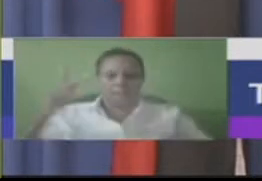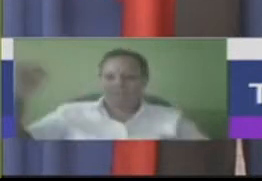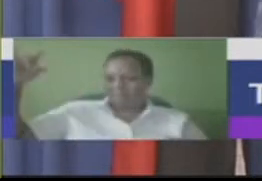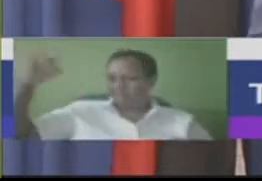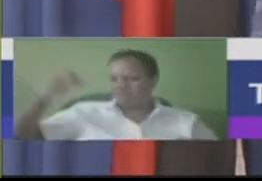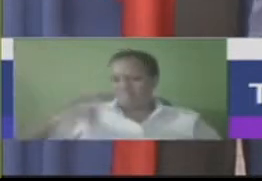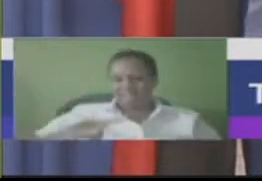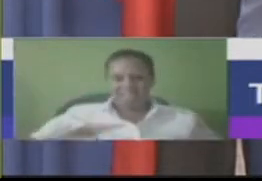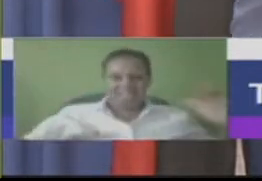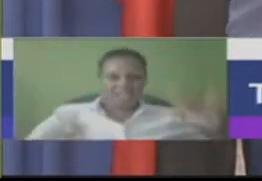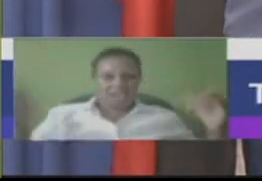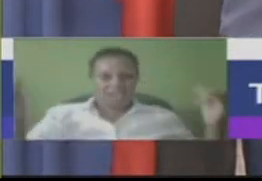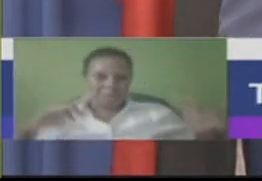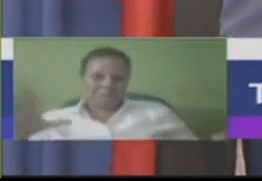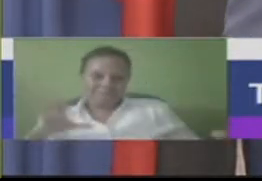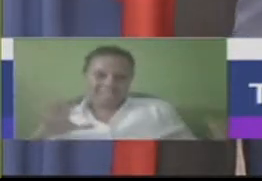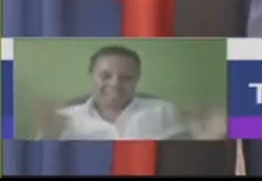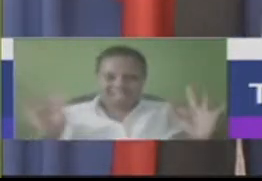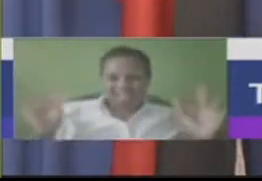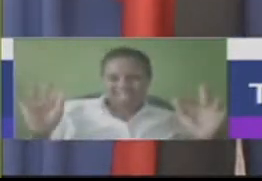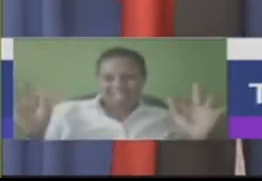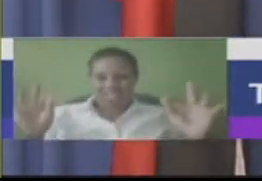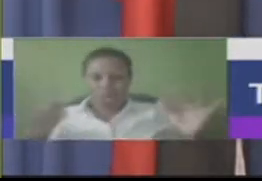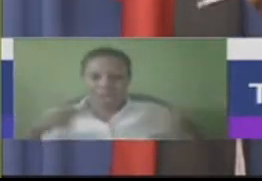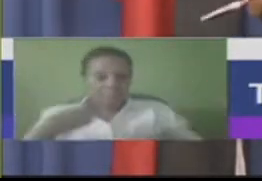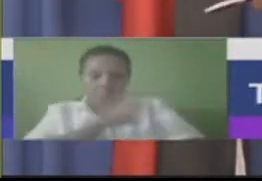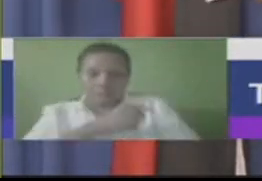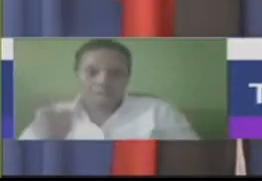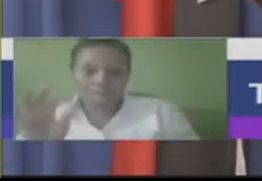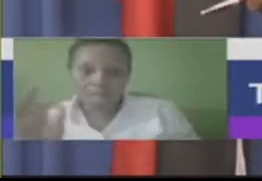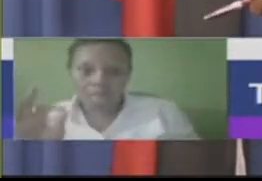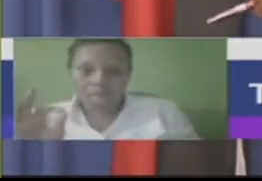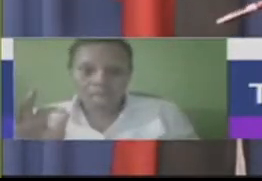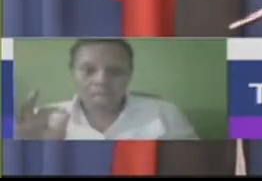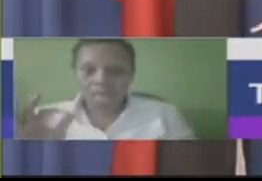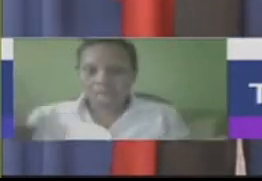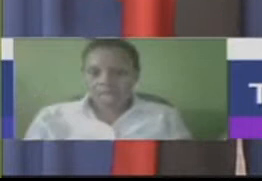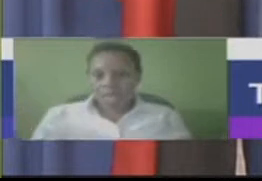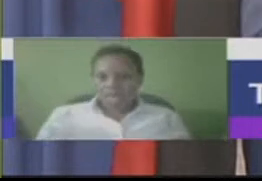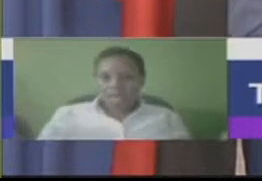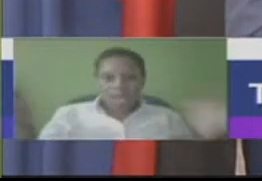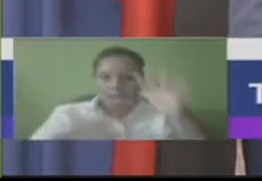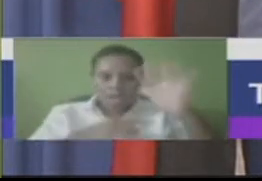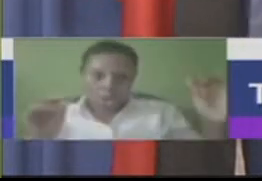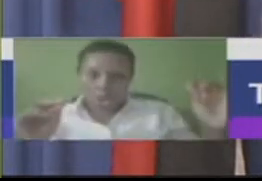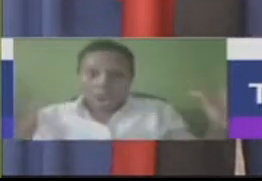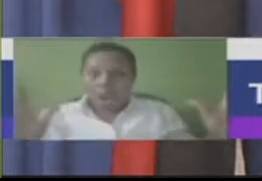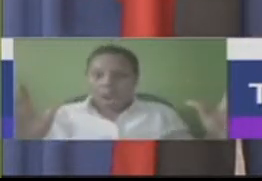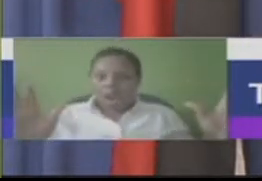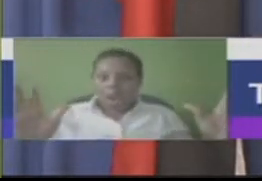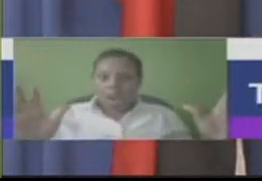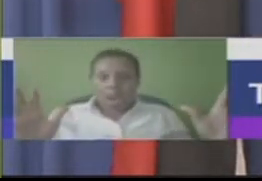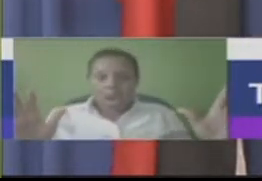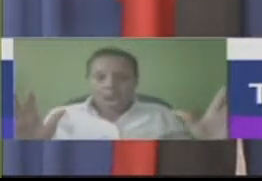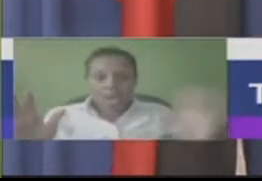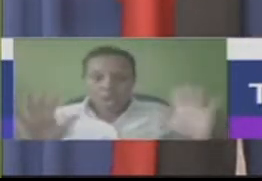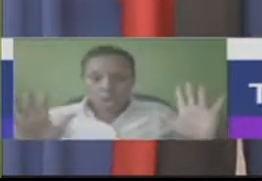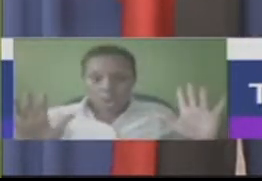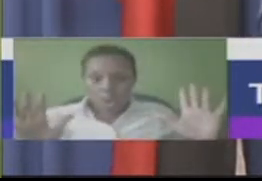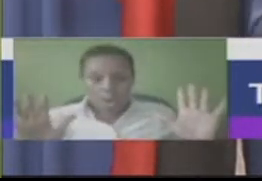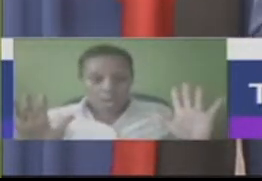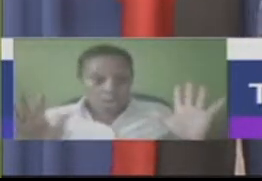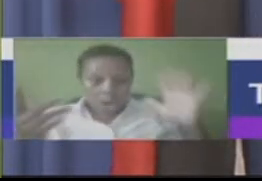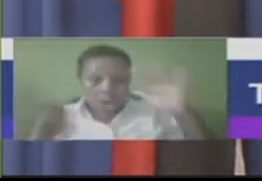requirements, but between the immigration officer and the quarantine site may believe that they are already in Trinidad and